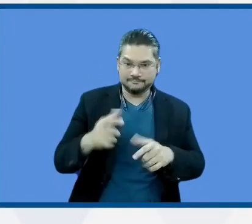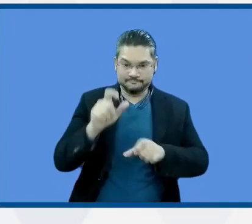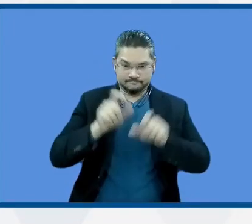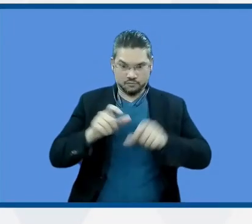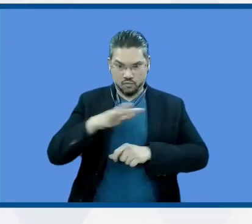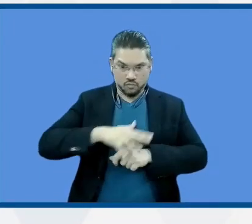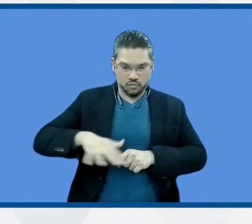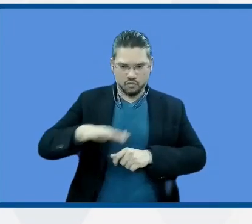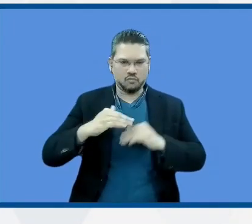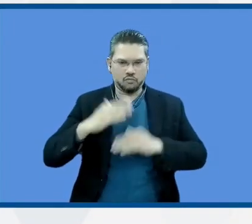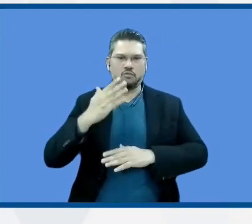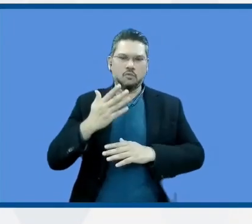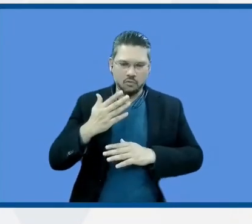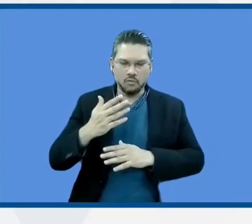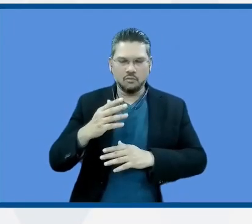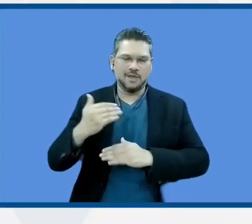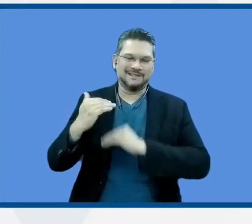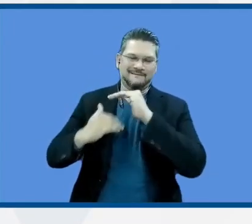David.